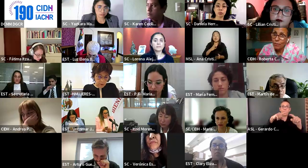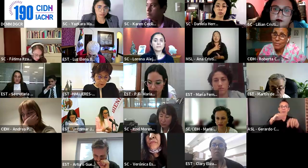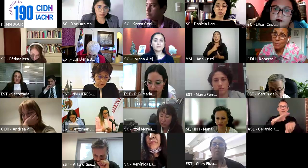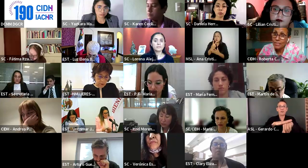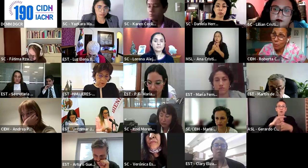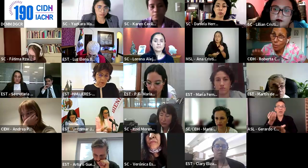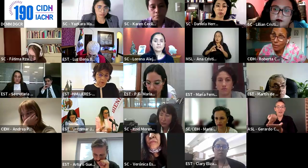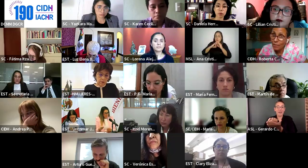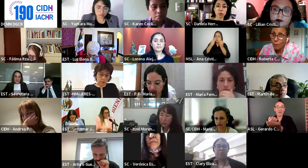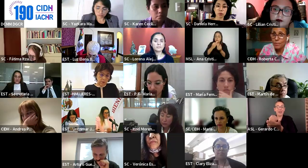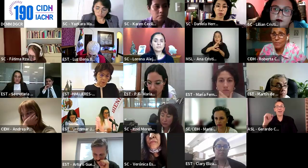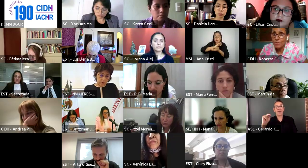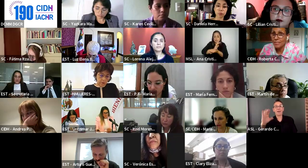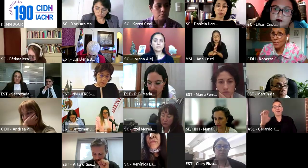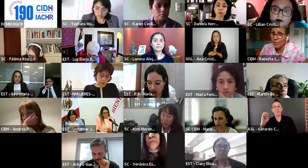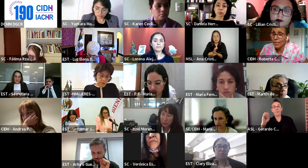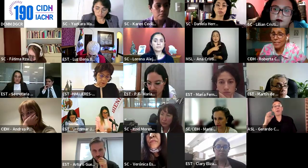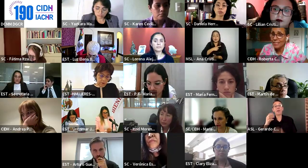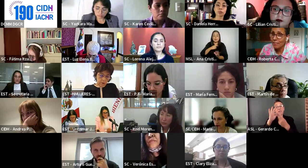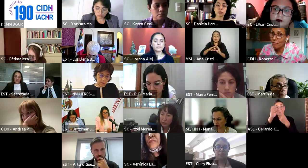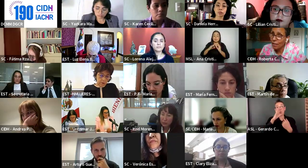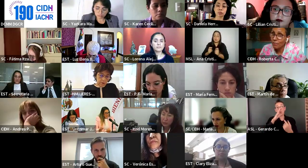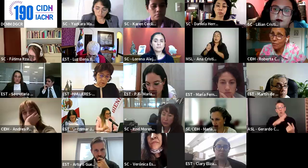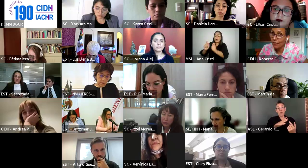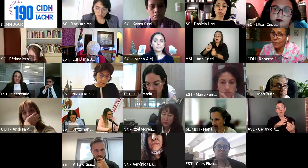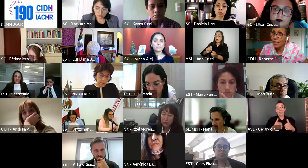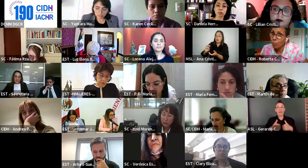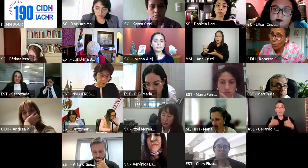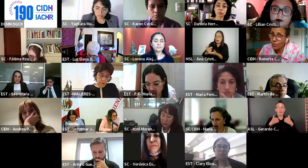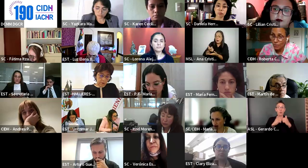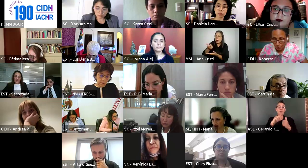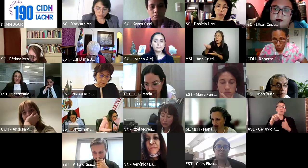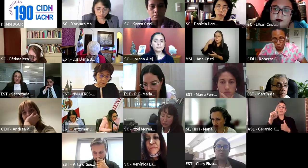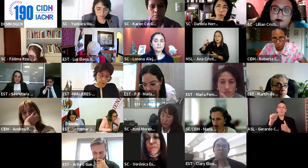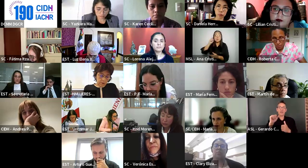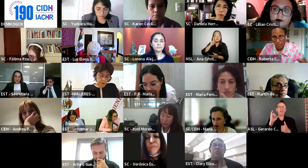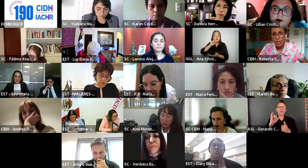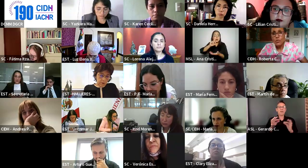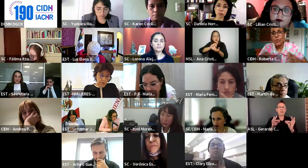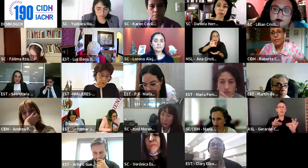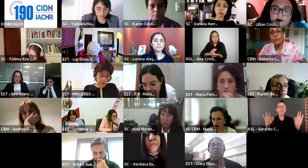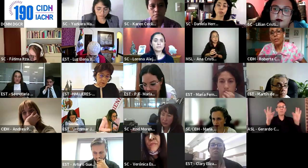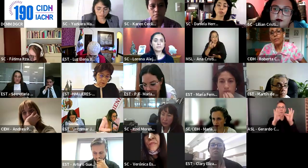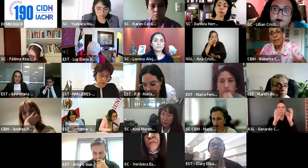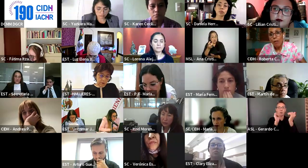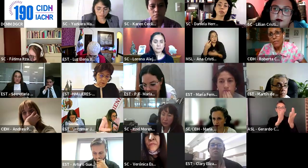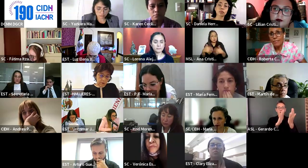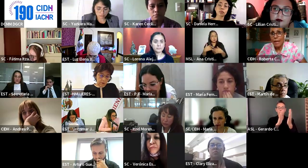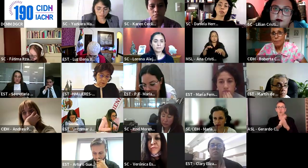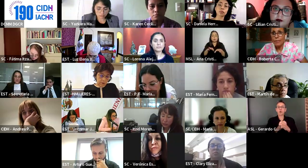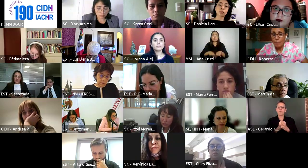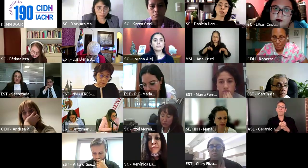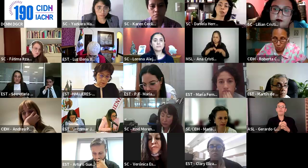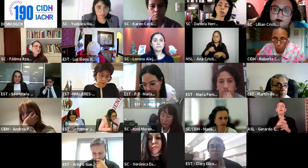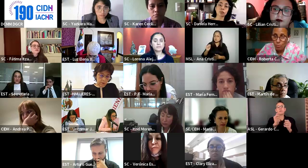for people living with disabilities and women living with disabilities, I think, is a very, very important approach. So there are